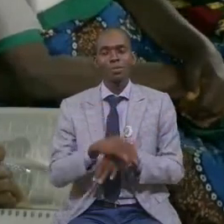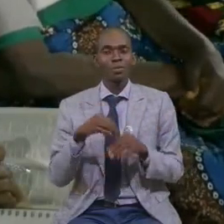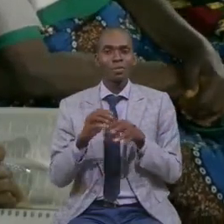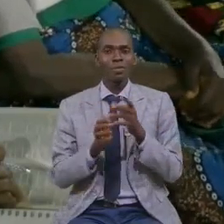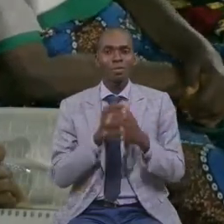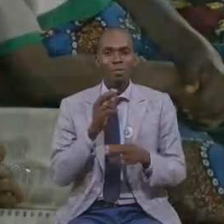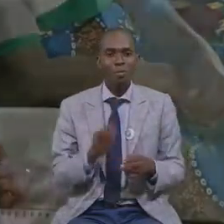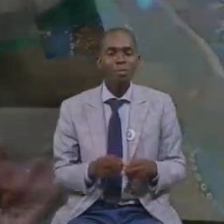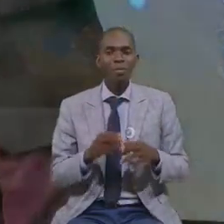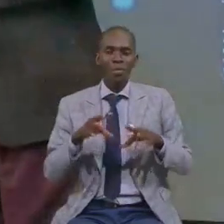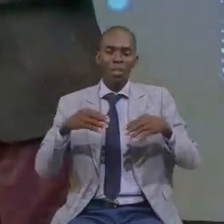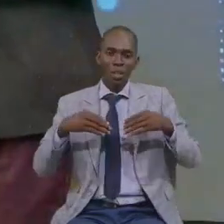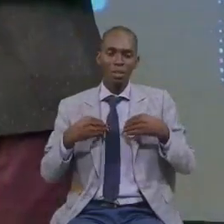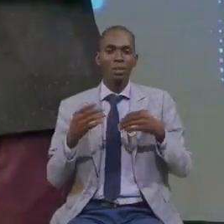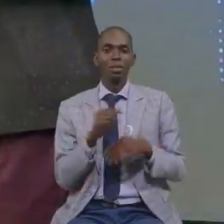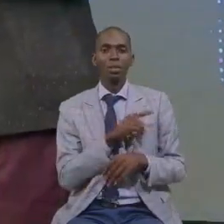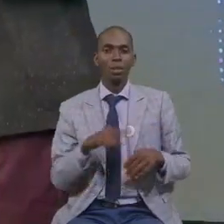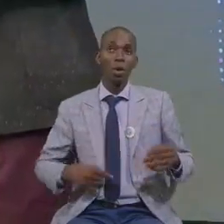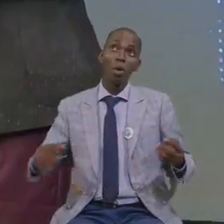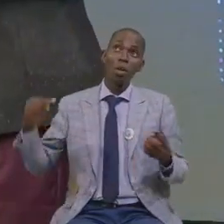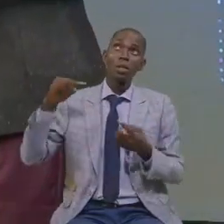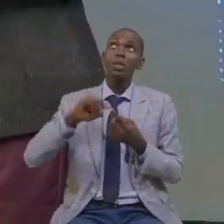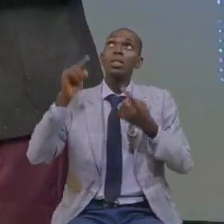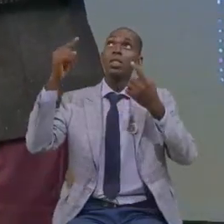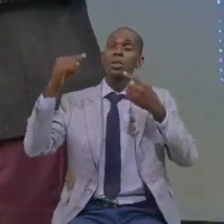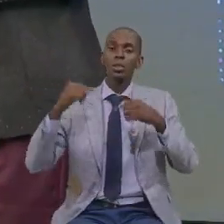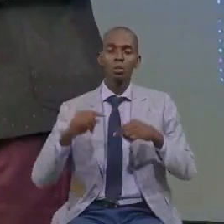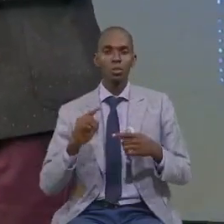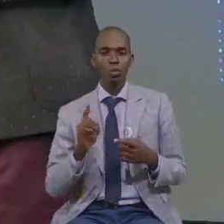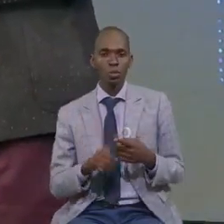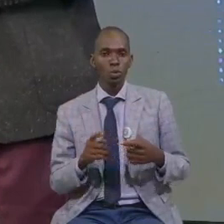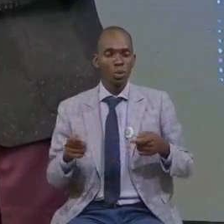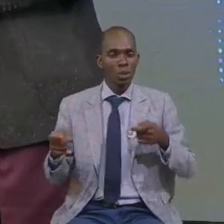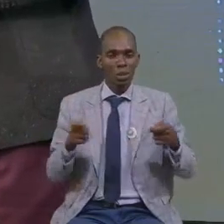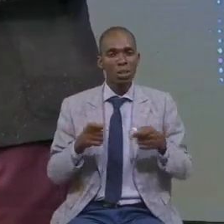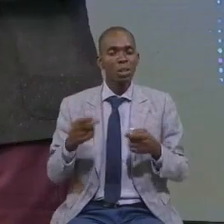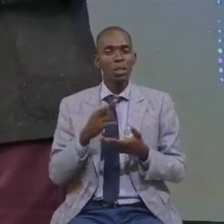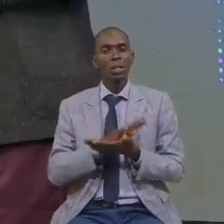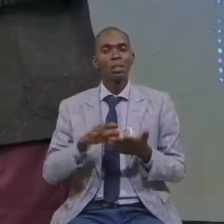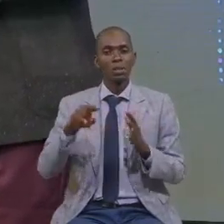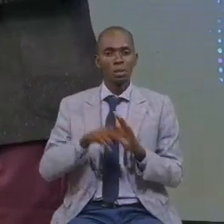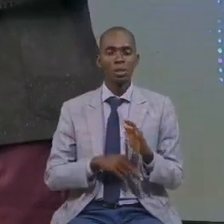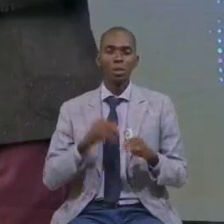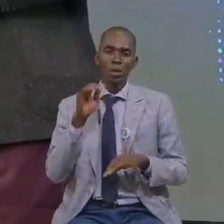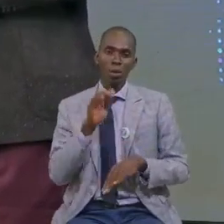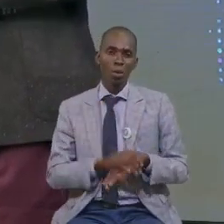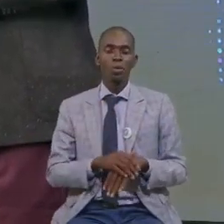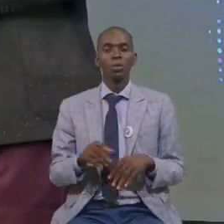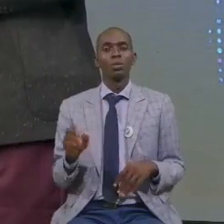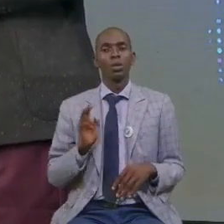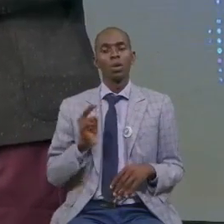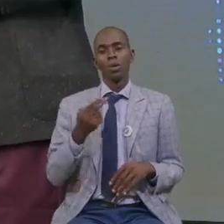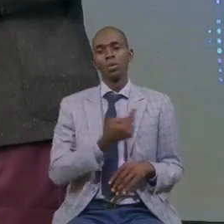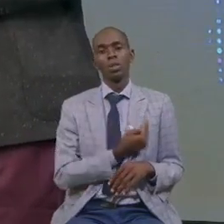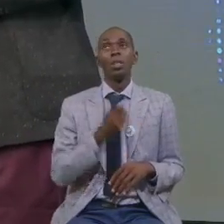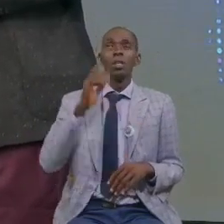Lord until he comes to rain righteousness upon us. He